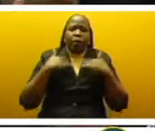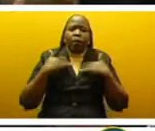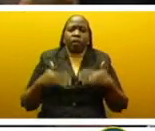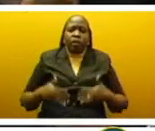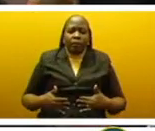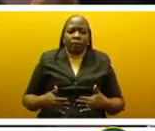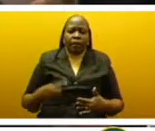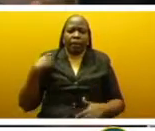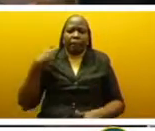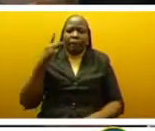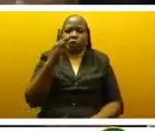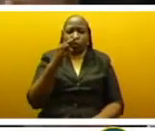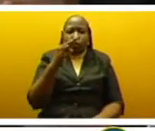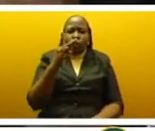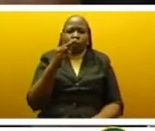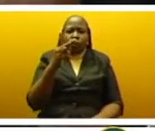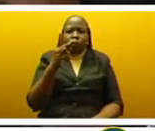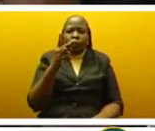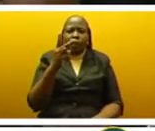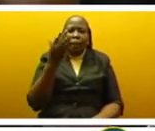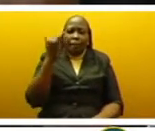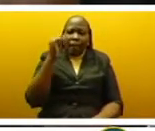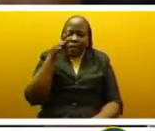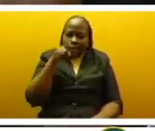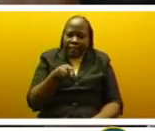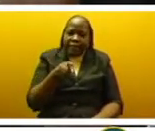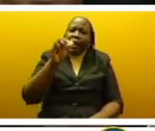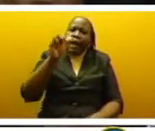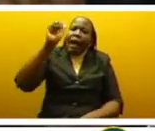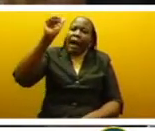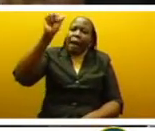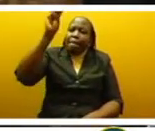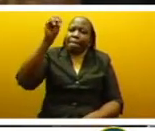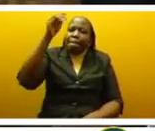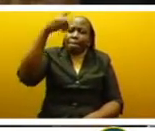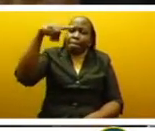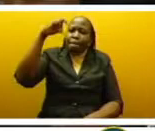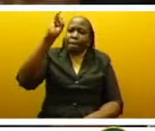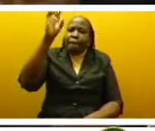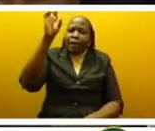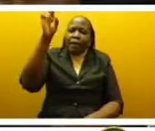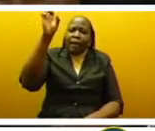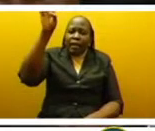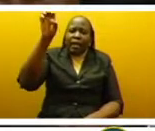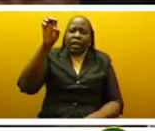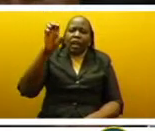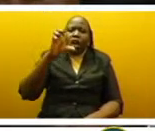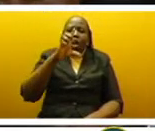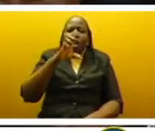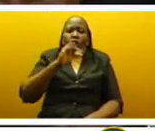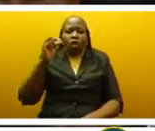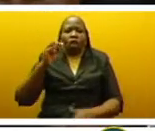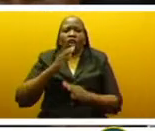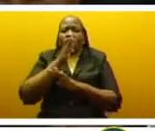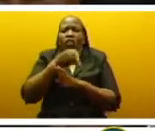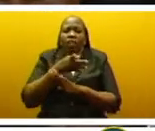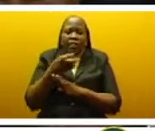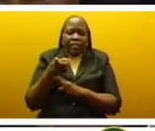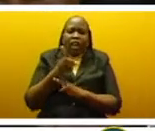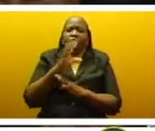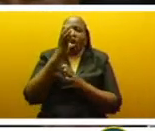were told by the umpire, get over it, quote, unquote. We were told by one